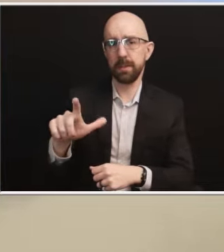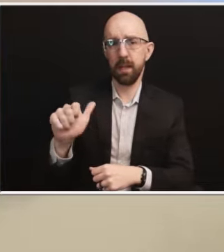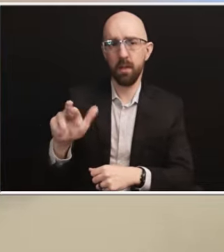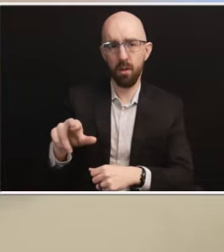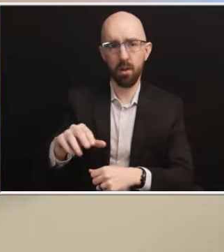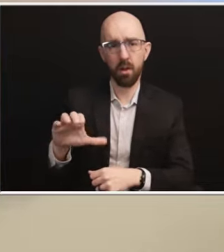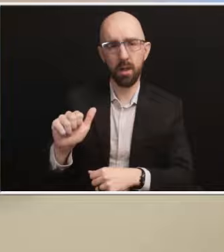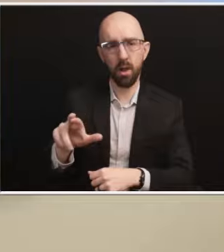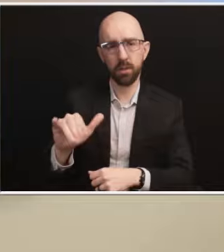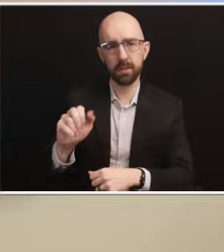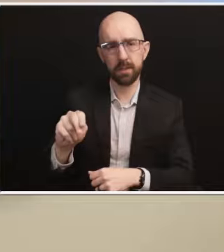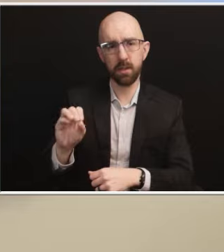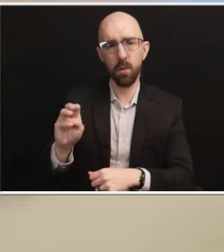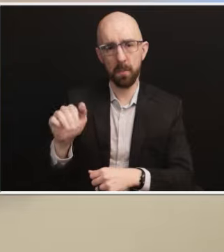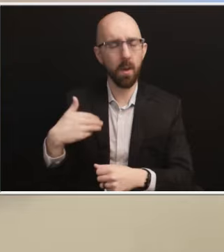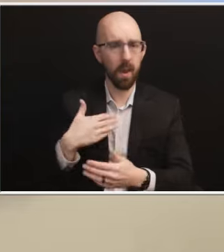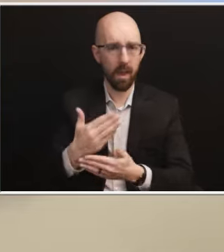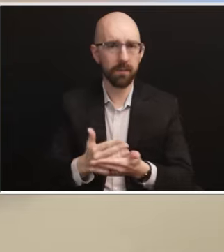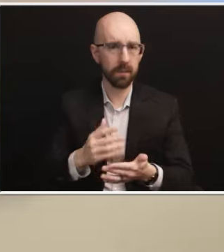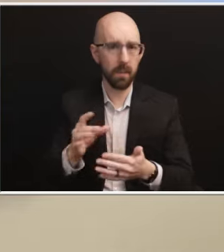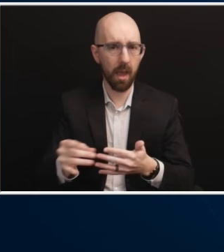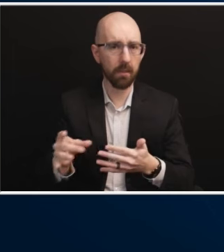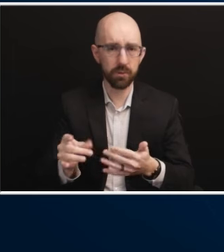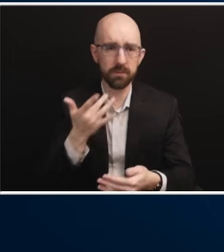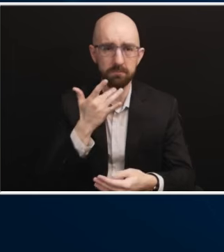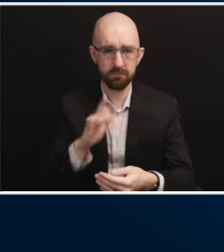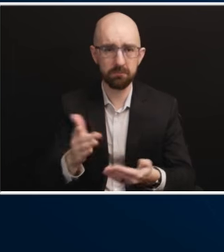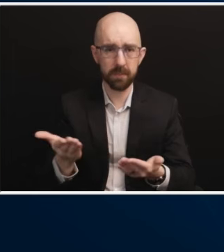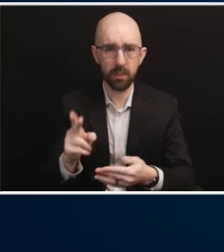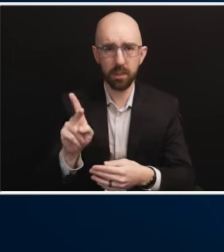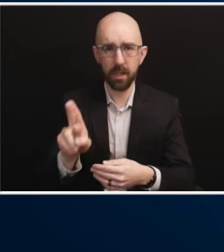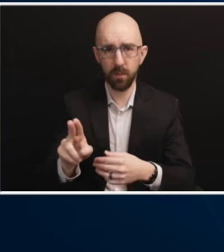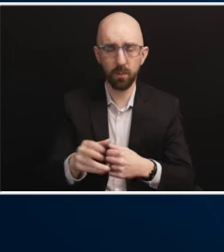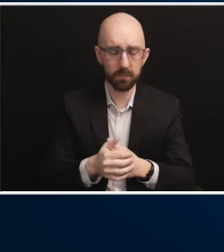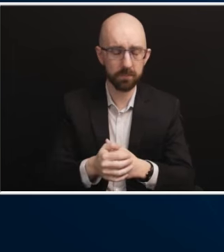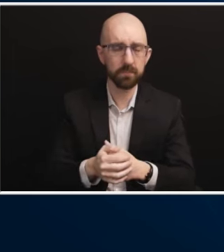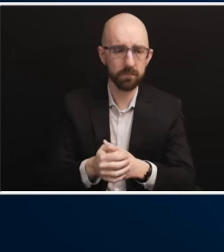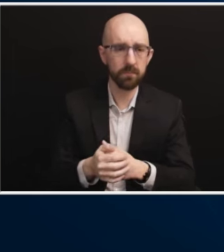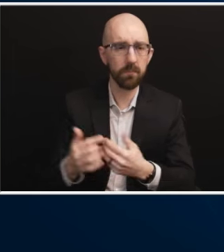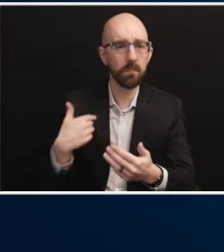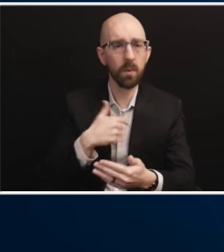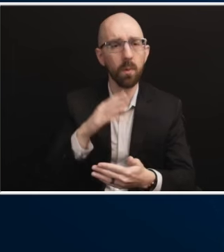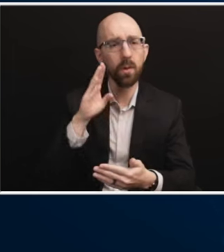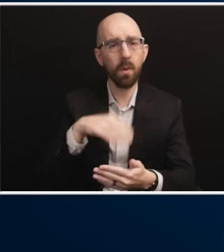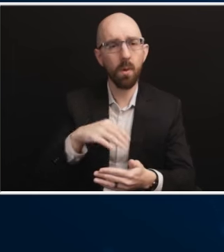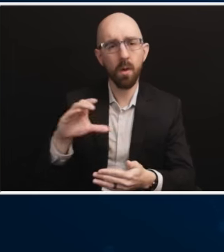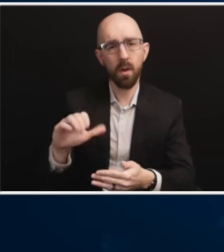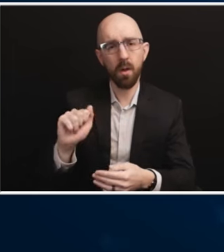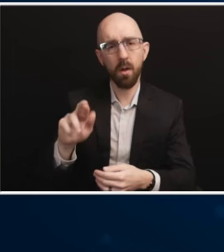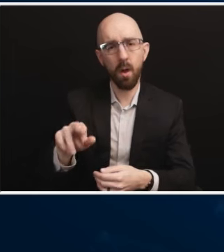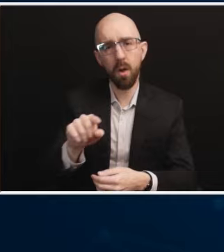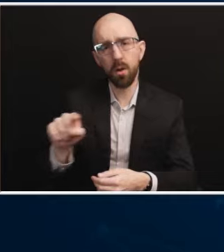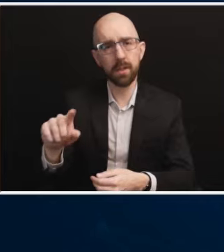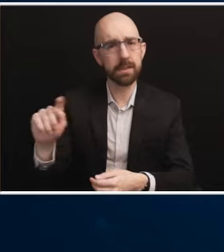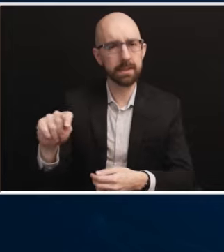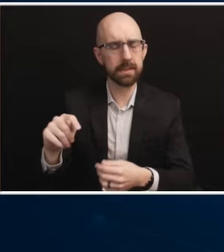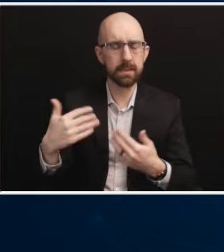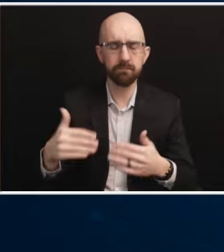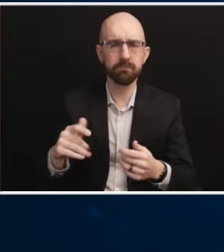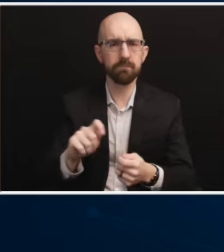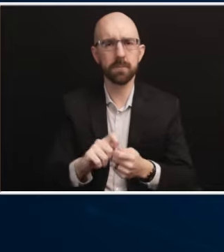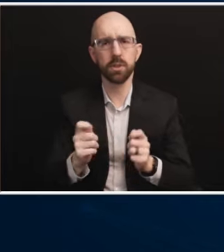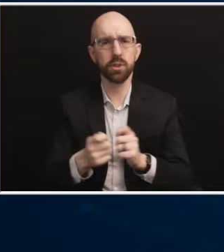have some options for here at KU. All right. So we know that CAR T has profoundly changed the treatment landscape